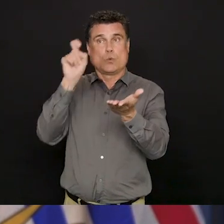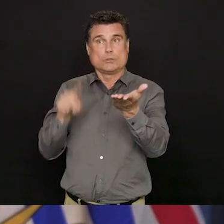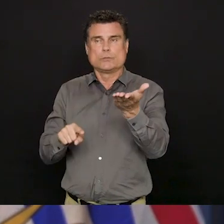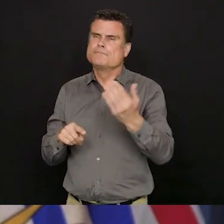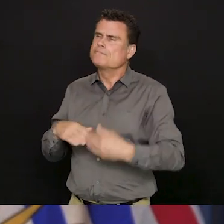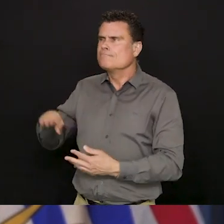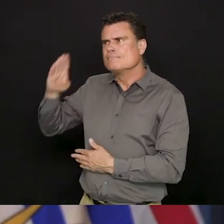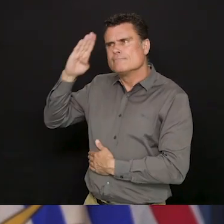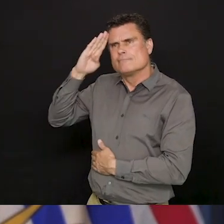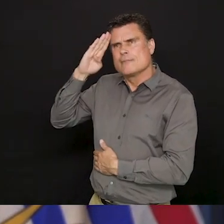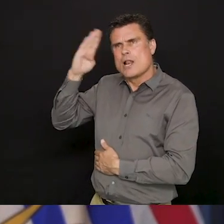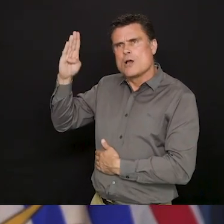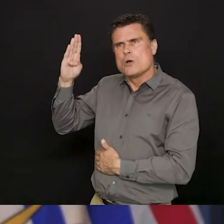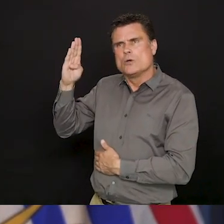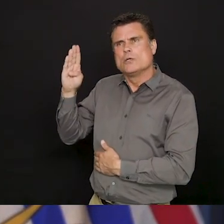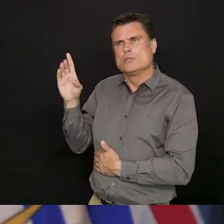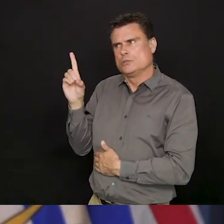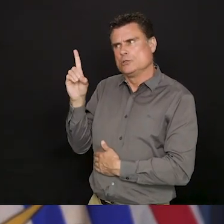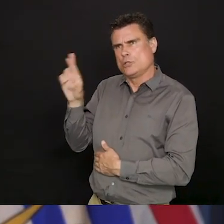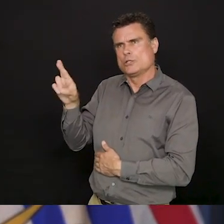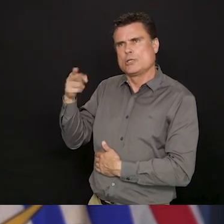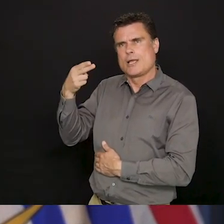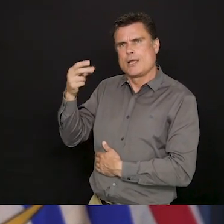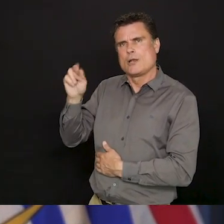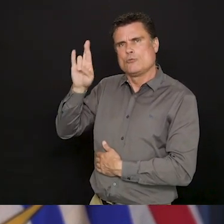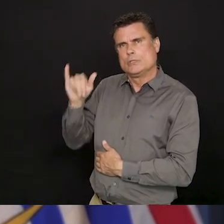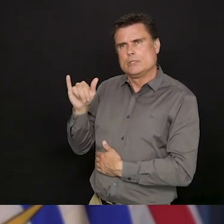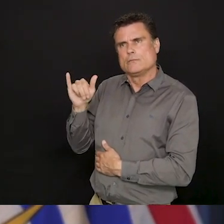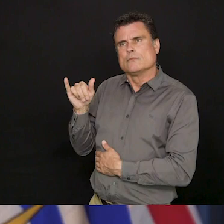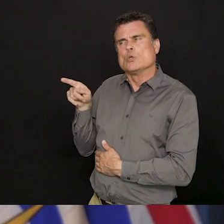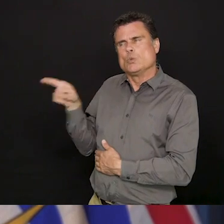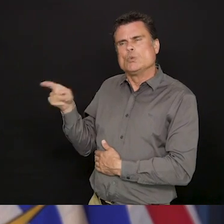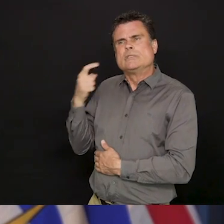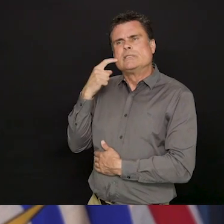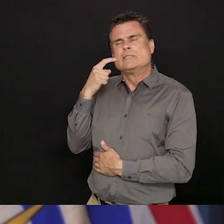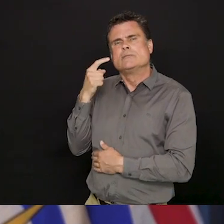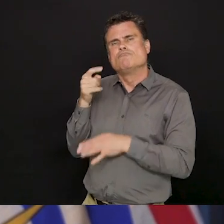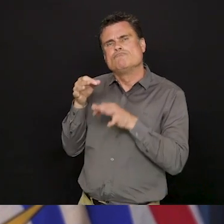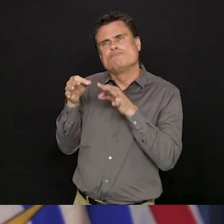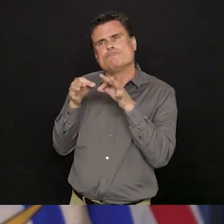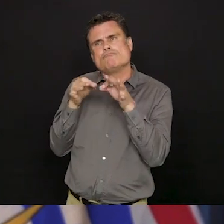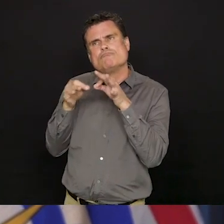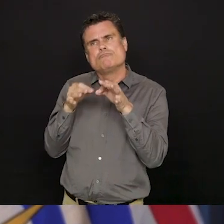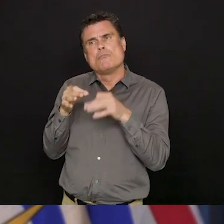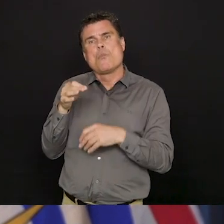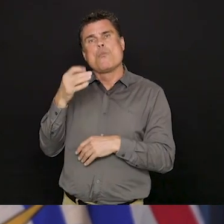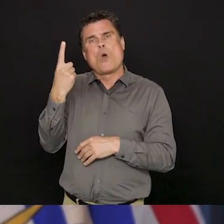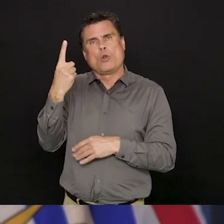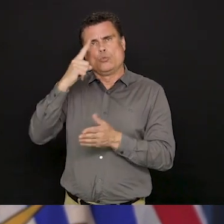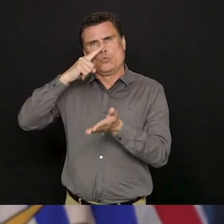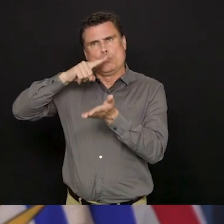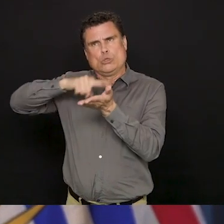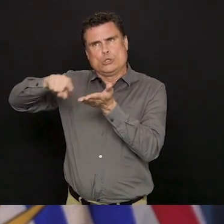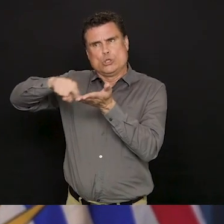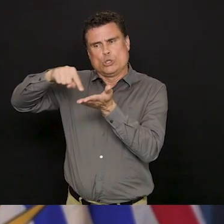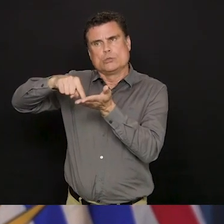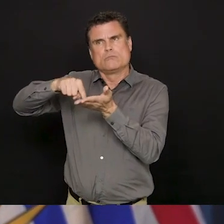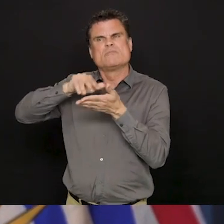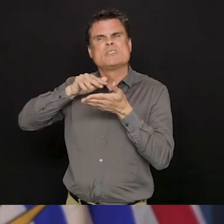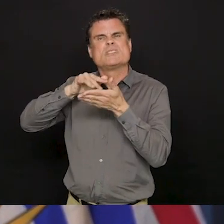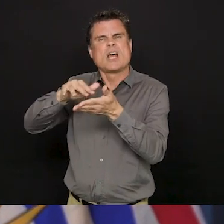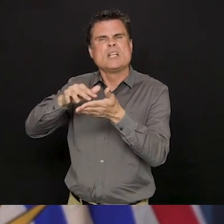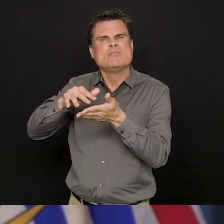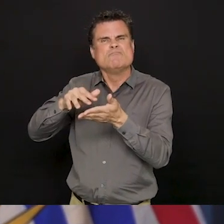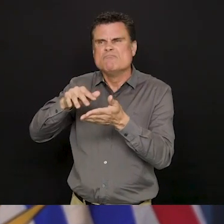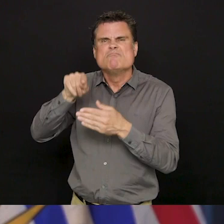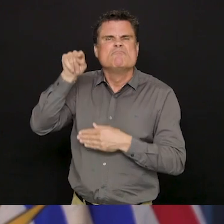mentioned this study in California of antibodies which had suggested a more widespread